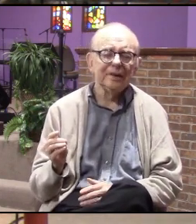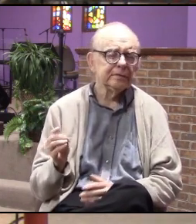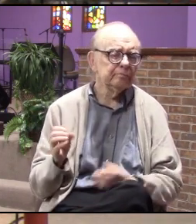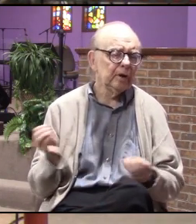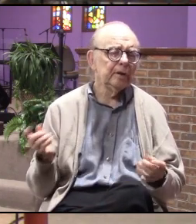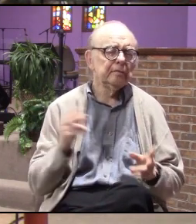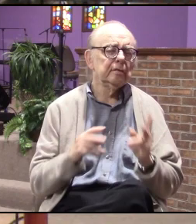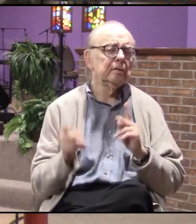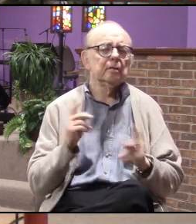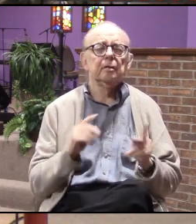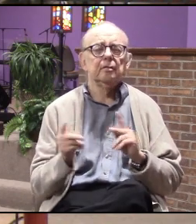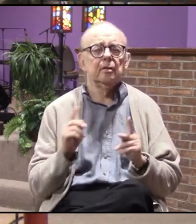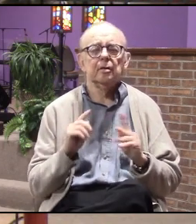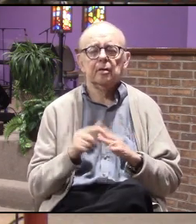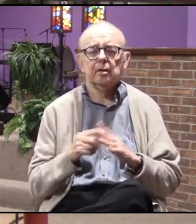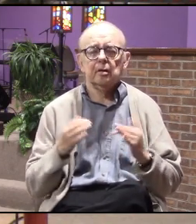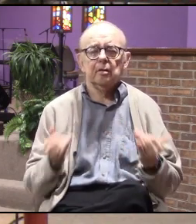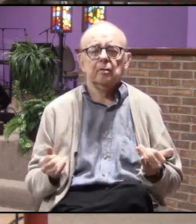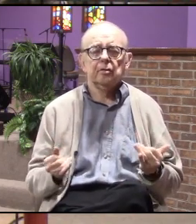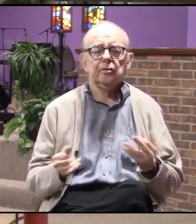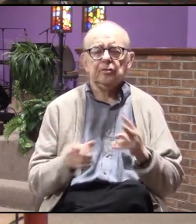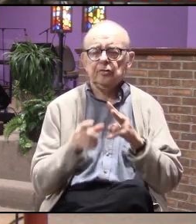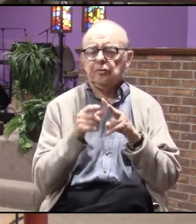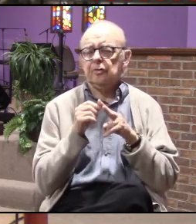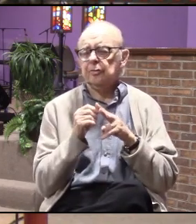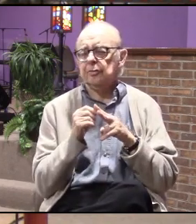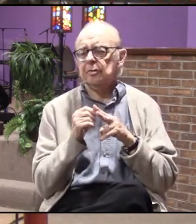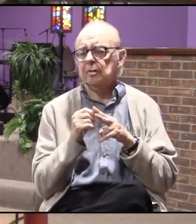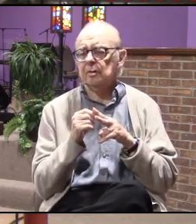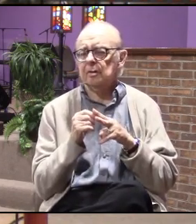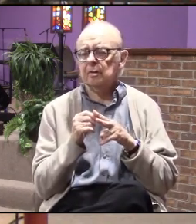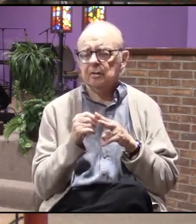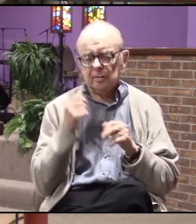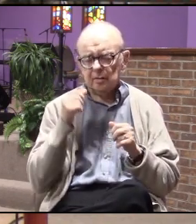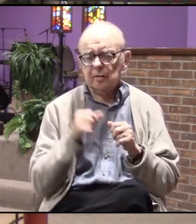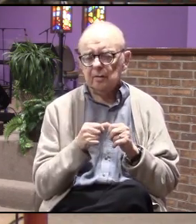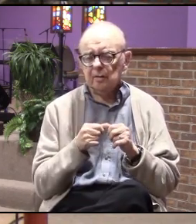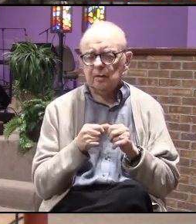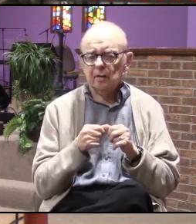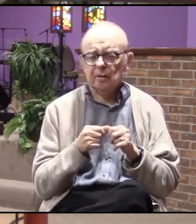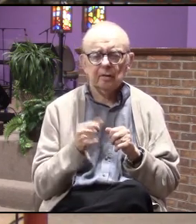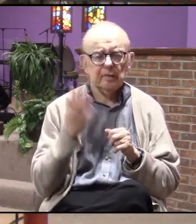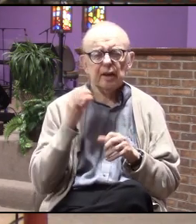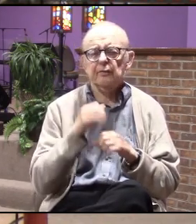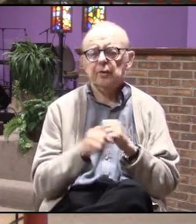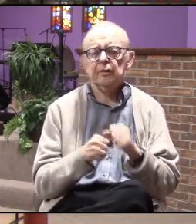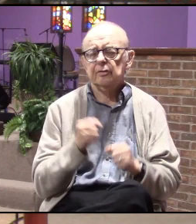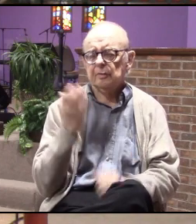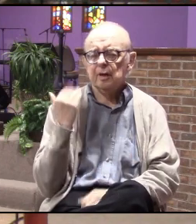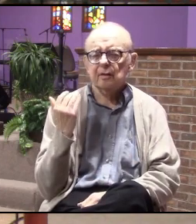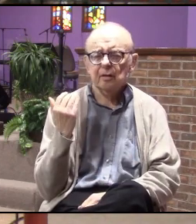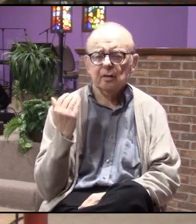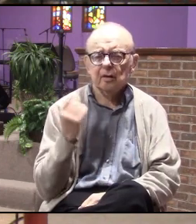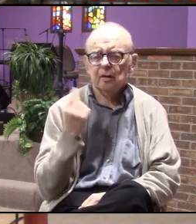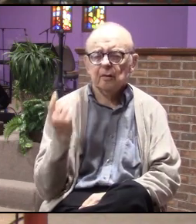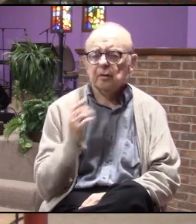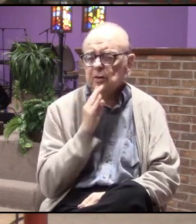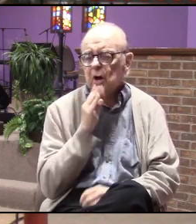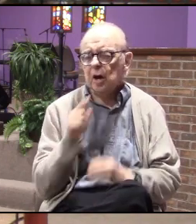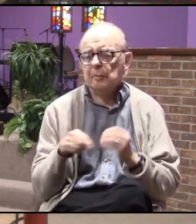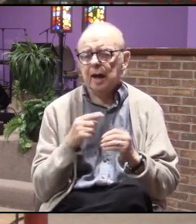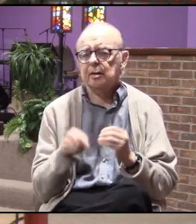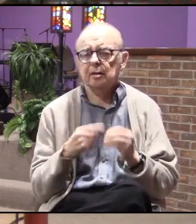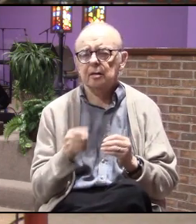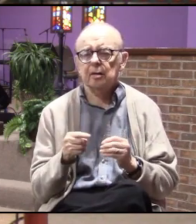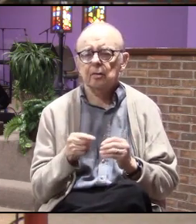And so people are starting now to choose. Remember back a few years ago, they would always talk